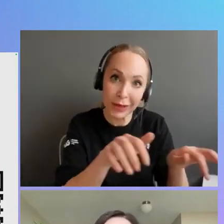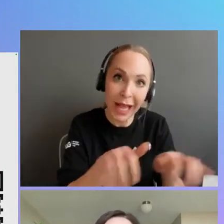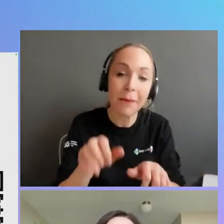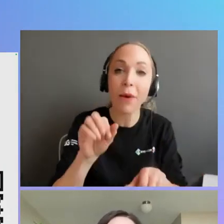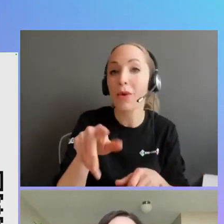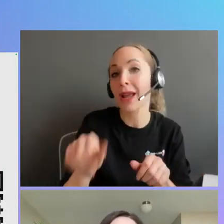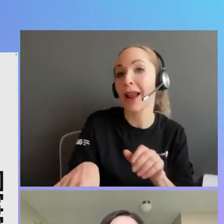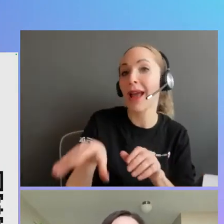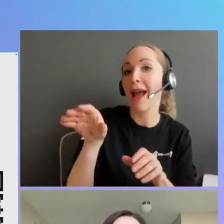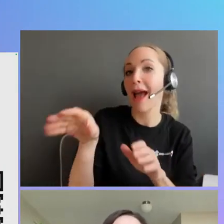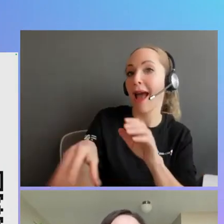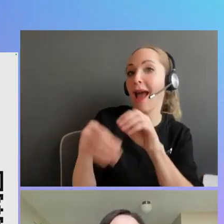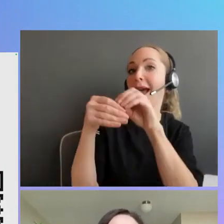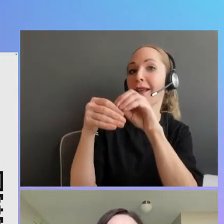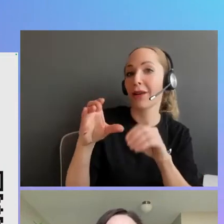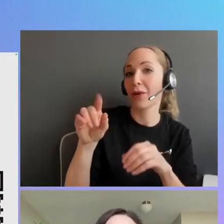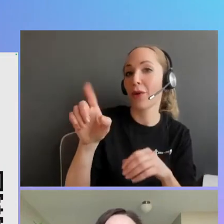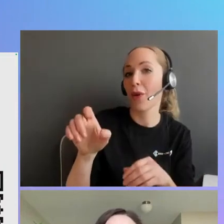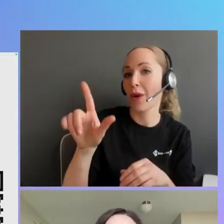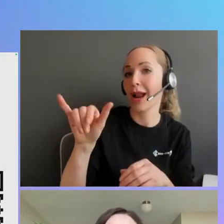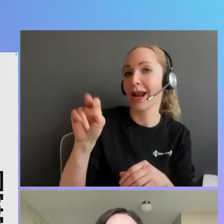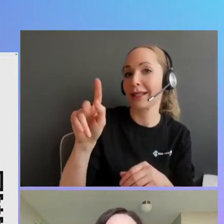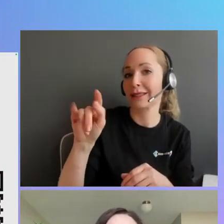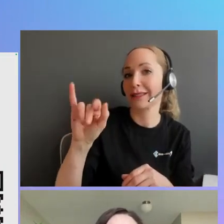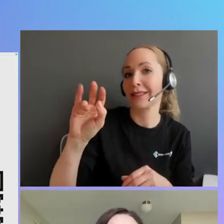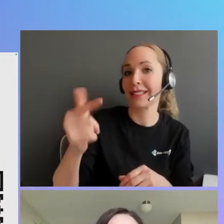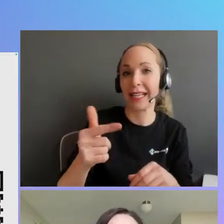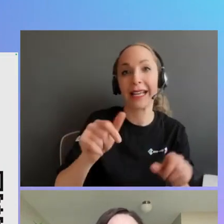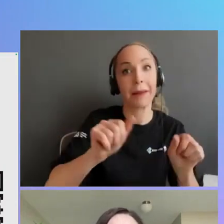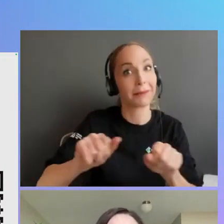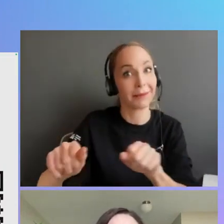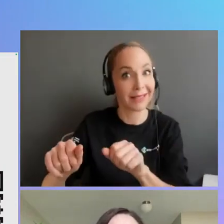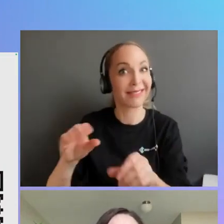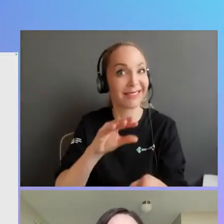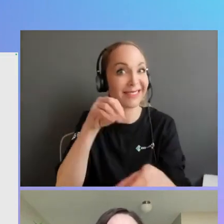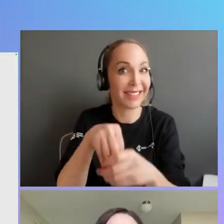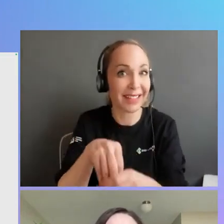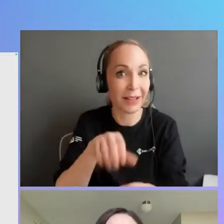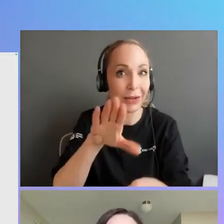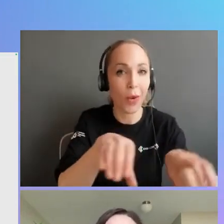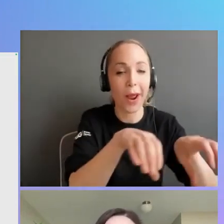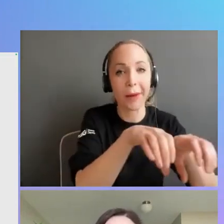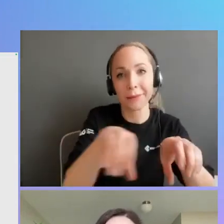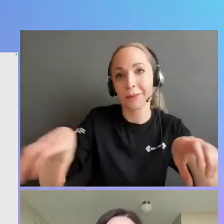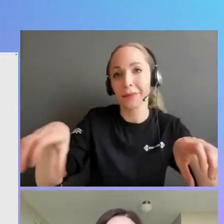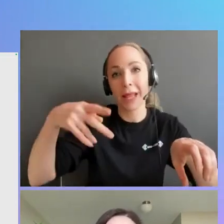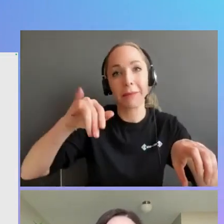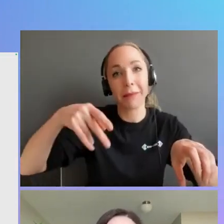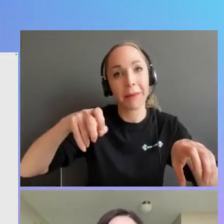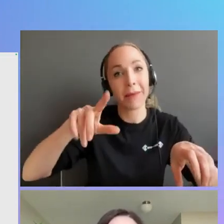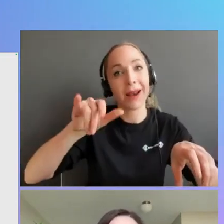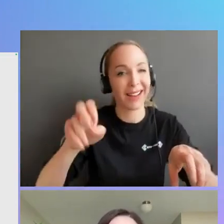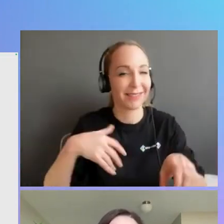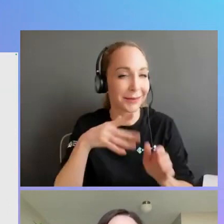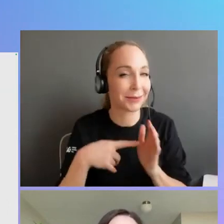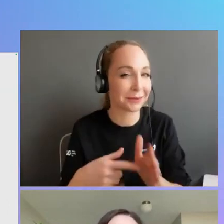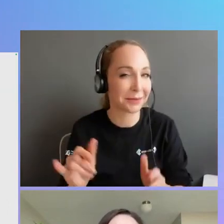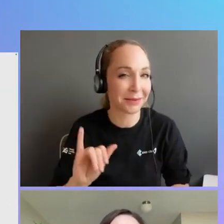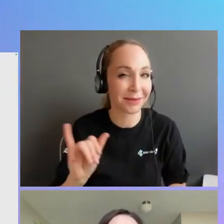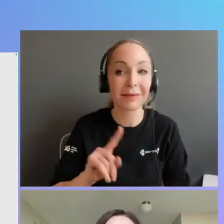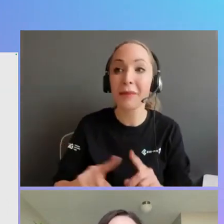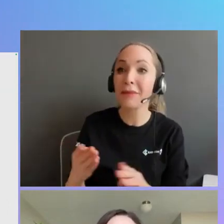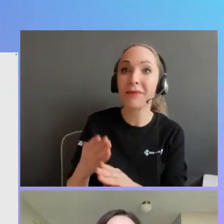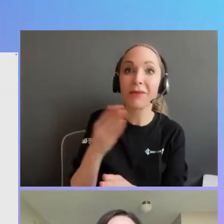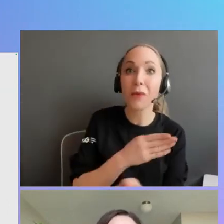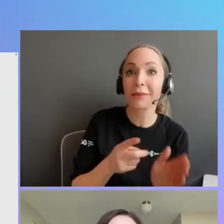linting capabilities into your pipeline, which I'll show you as well. So before I go into demo mode, let's just talk about how